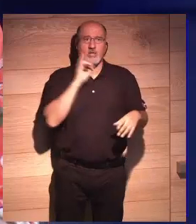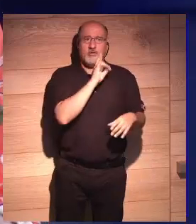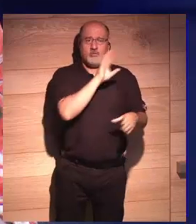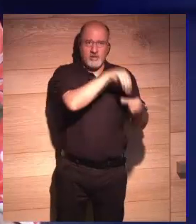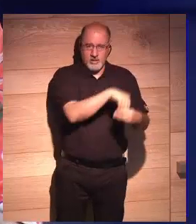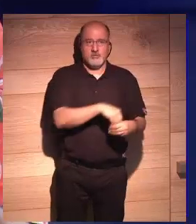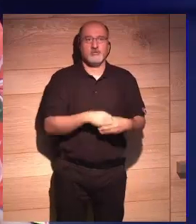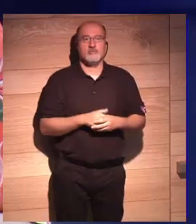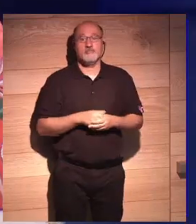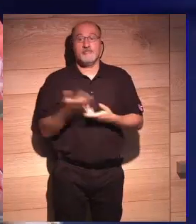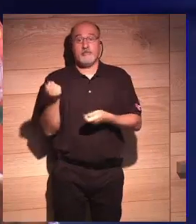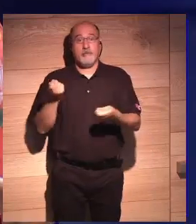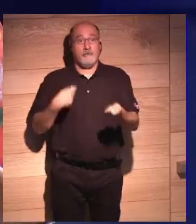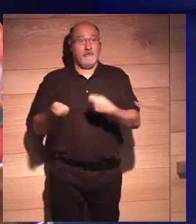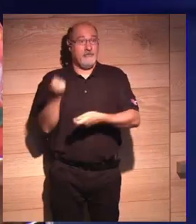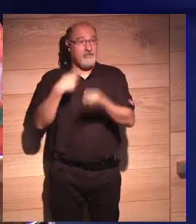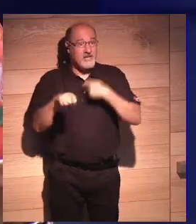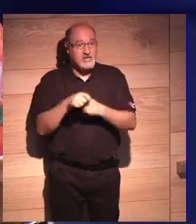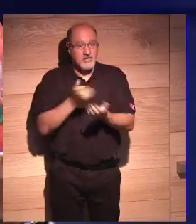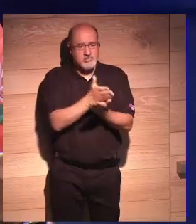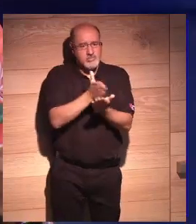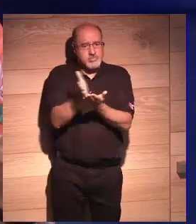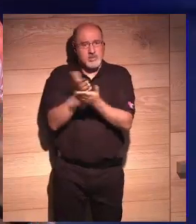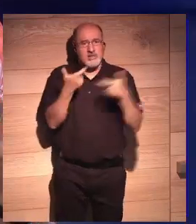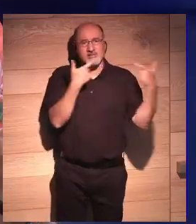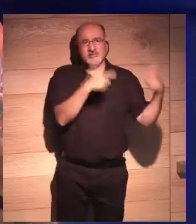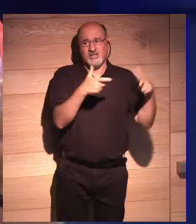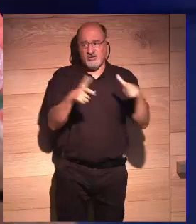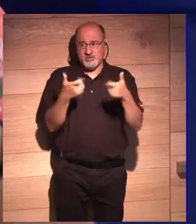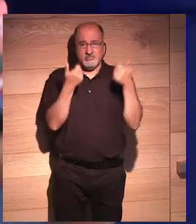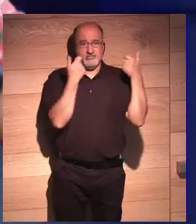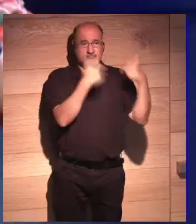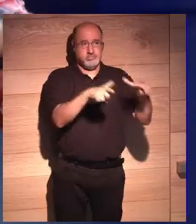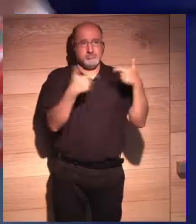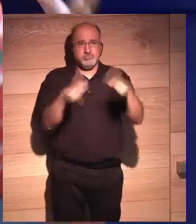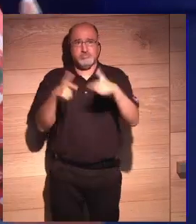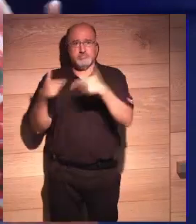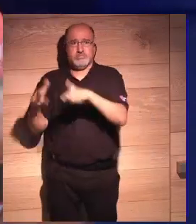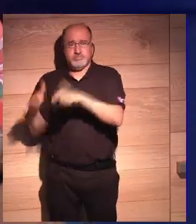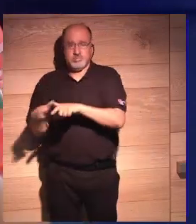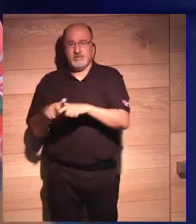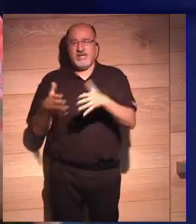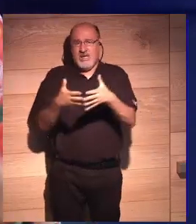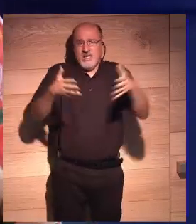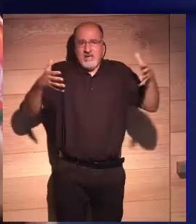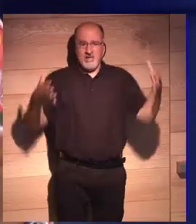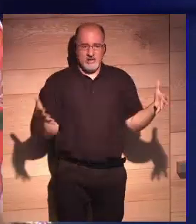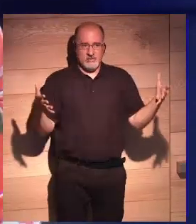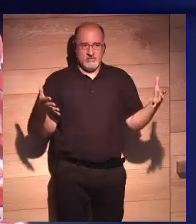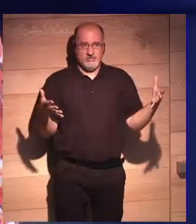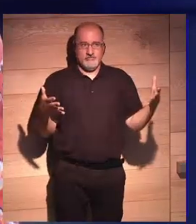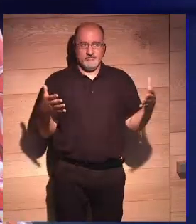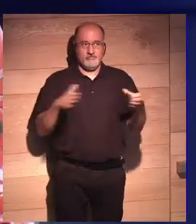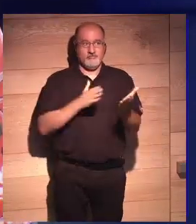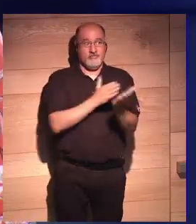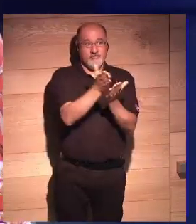become part of the experience. And from then on, we will understand that the market has many branches.